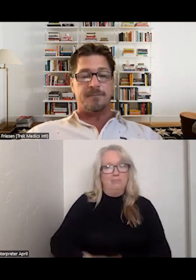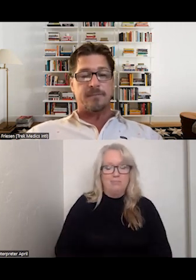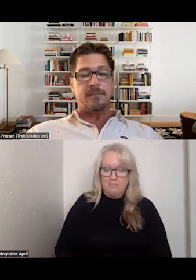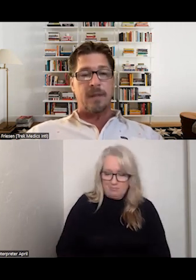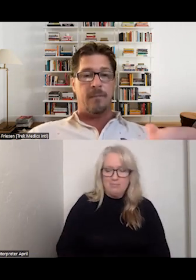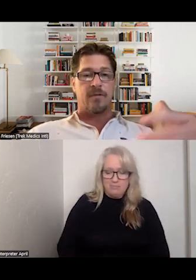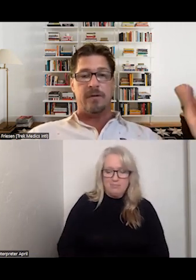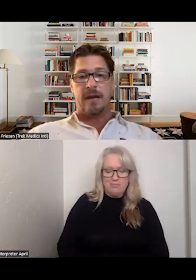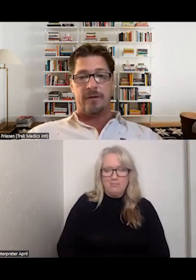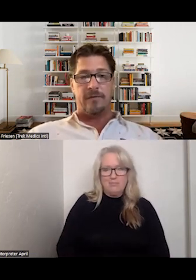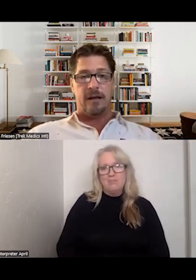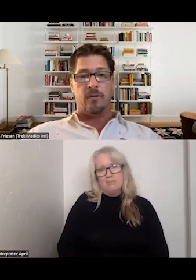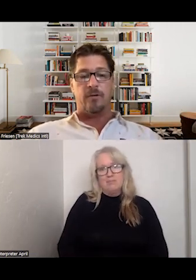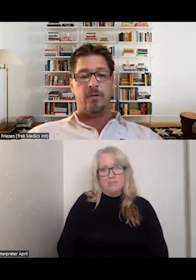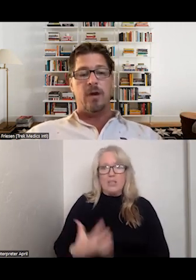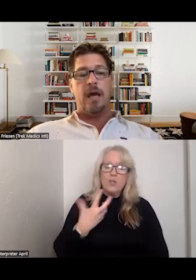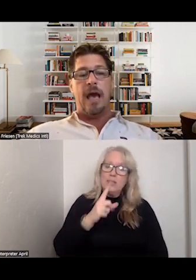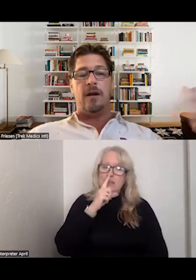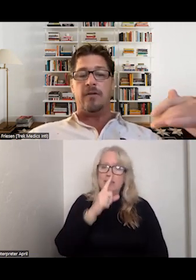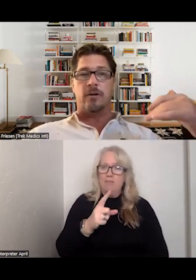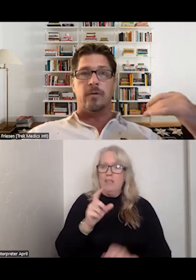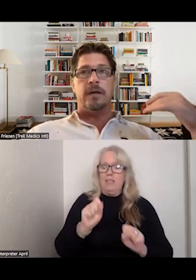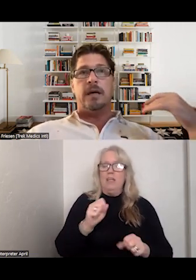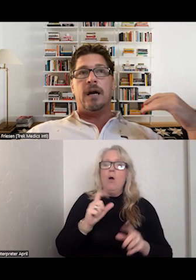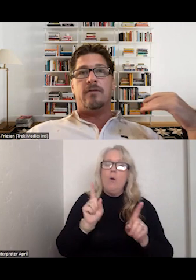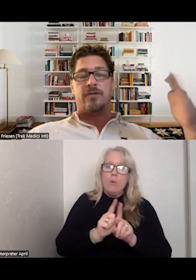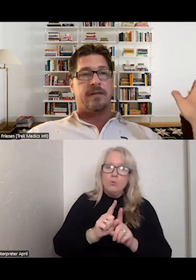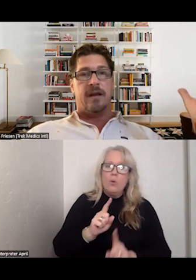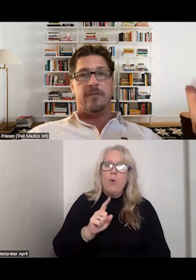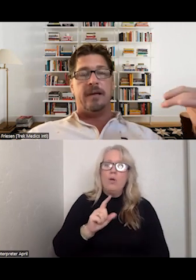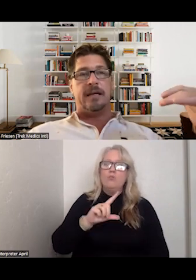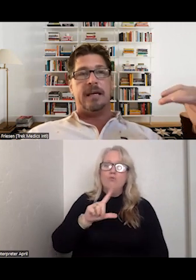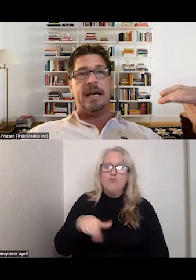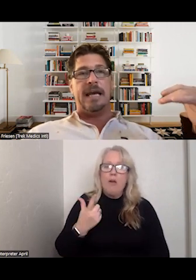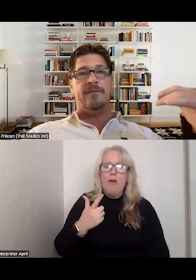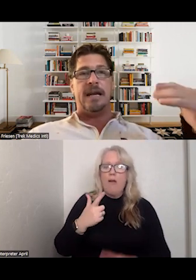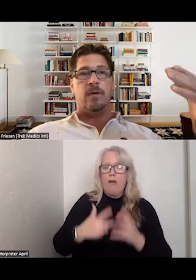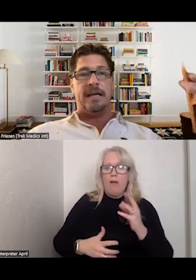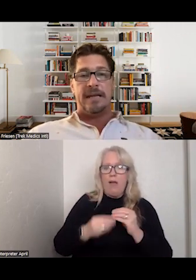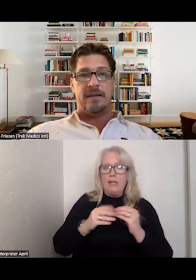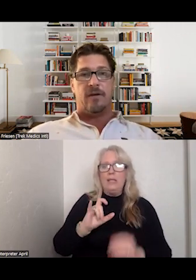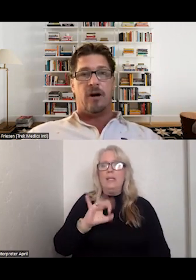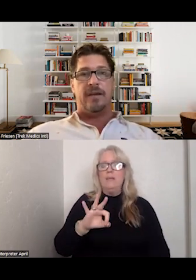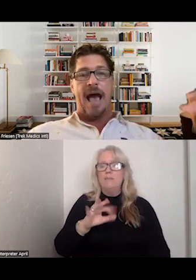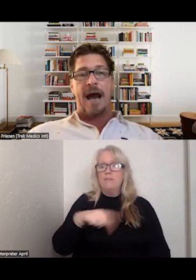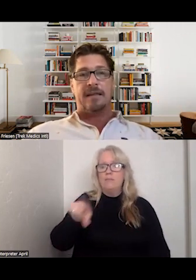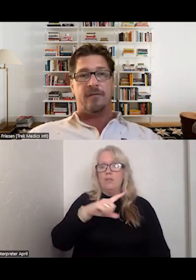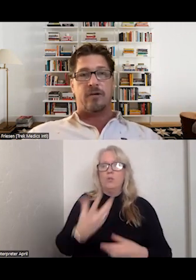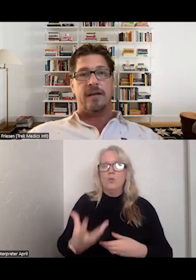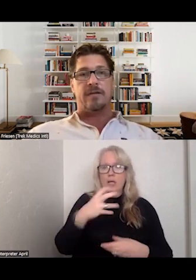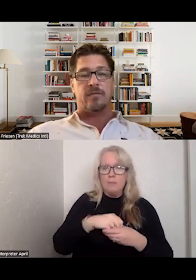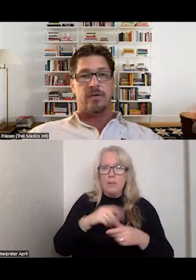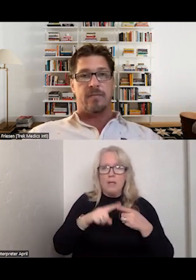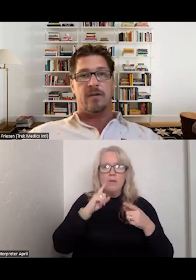there. So it's definitely available to you. And also, just as another thing, if anyone is involved in